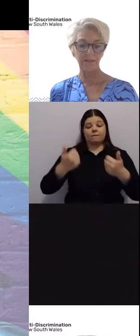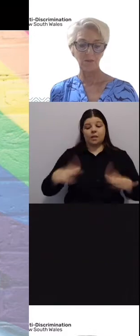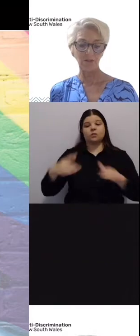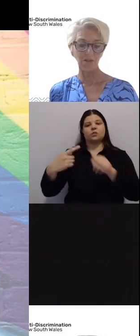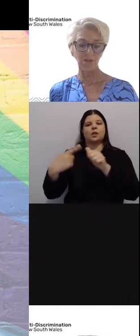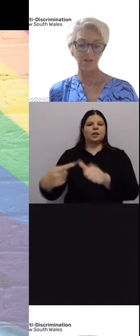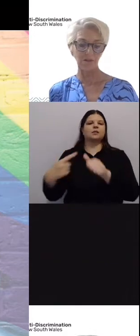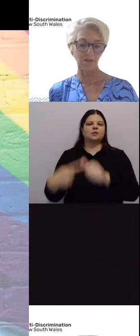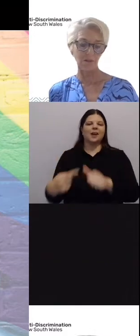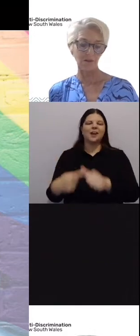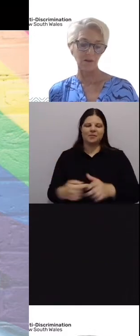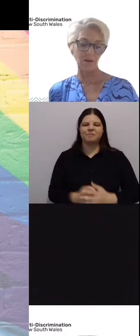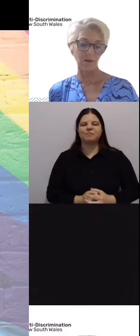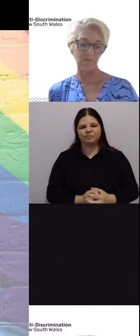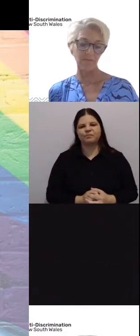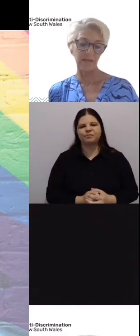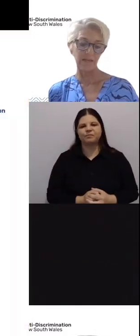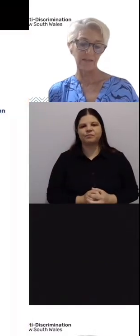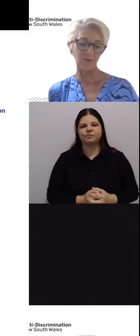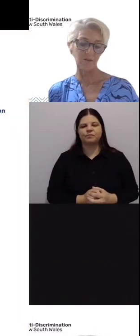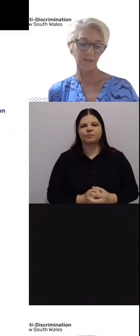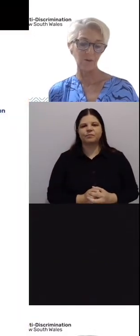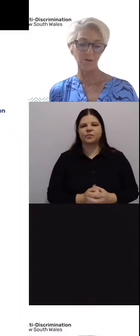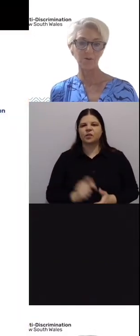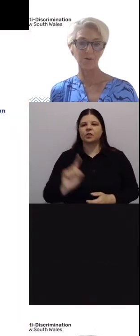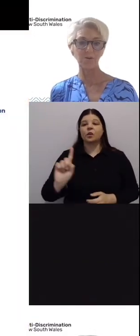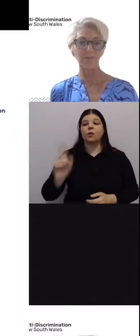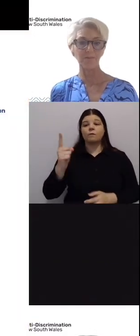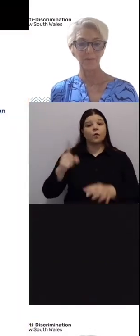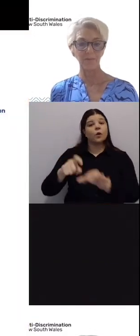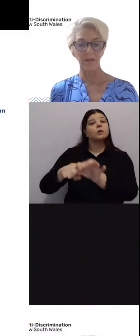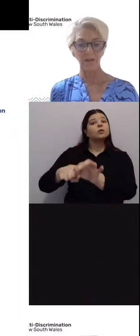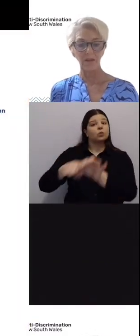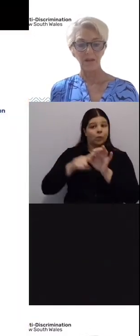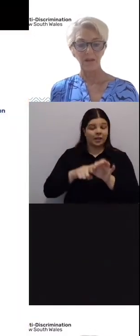The first question I've been asked to respond to